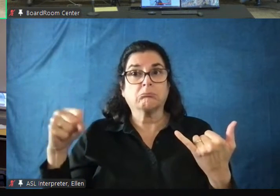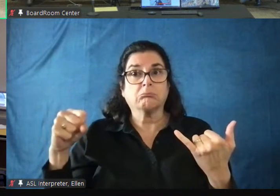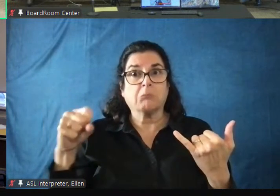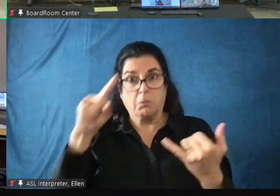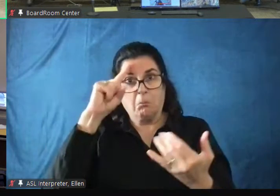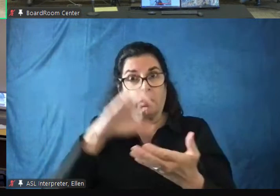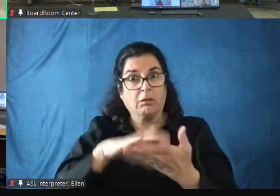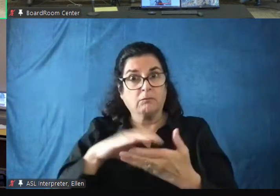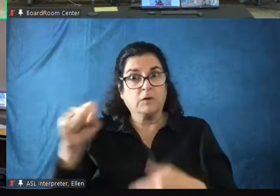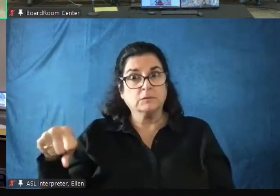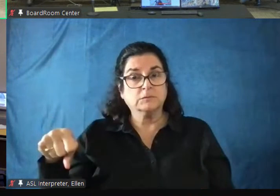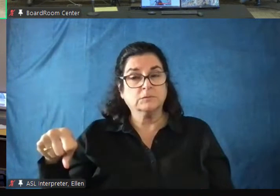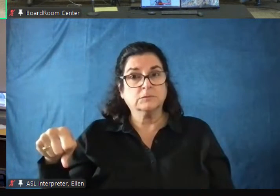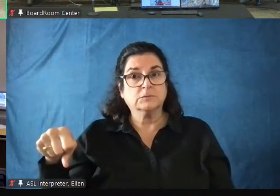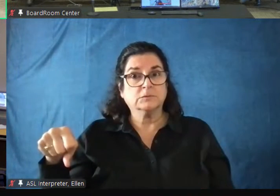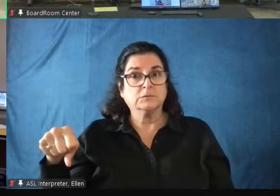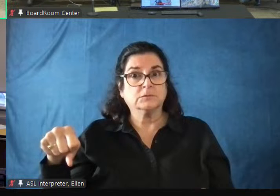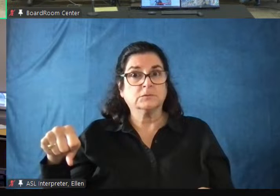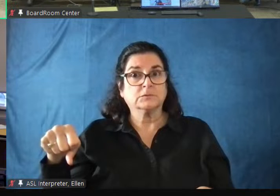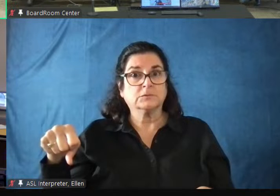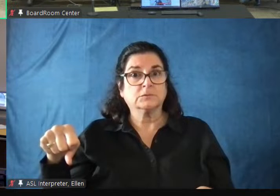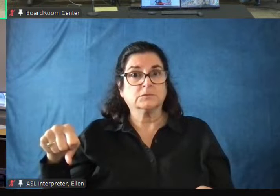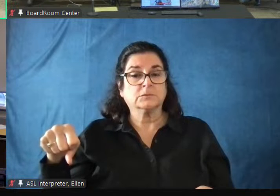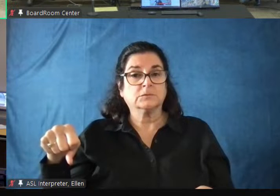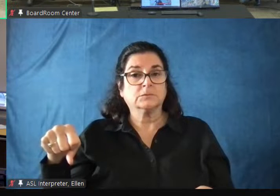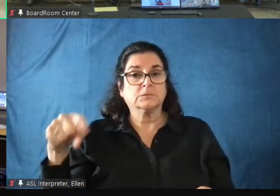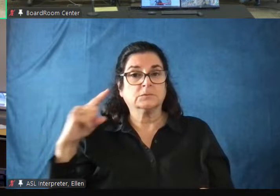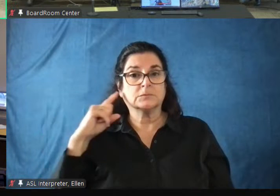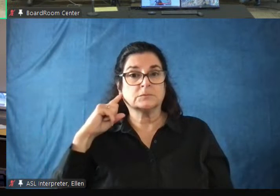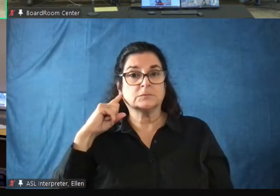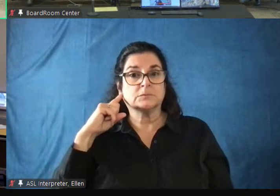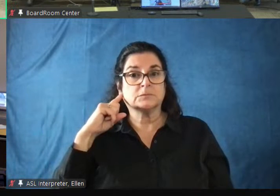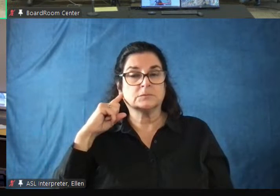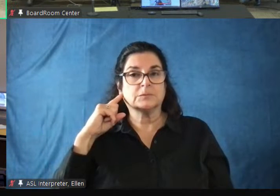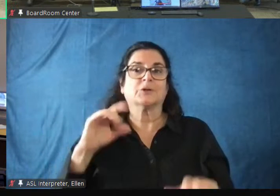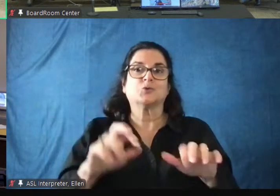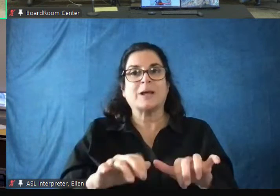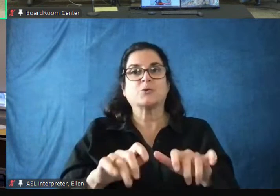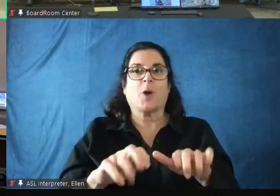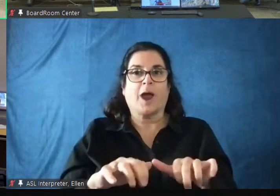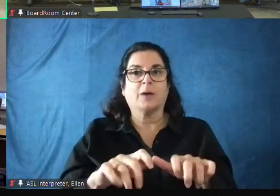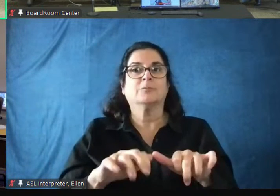so. It's being trans.